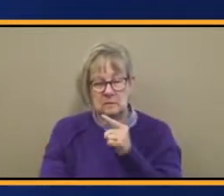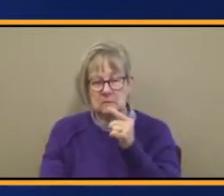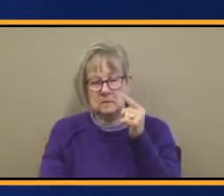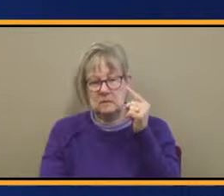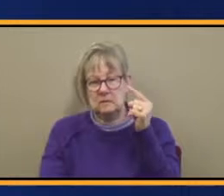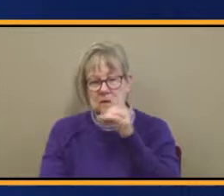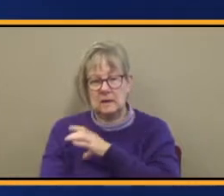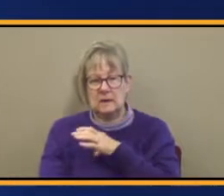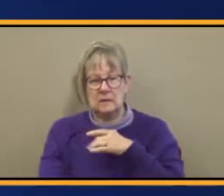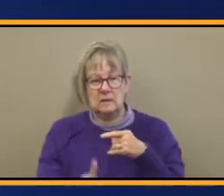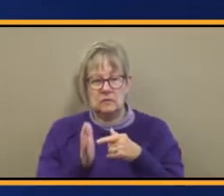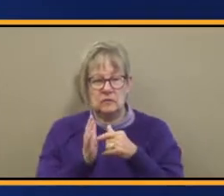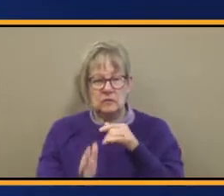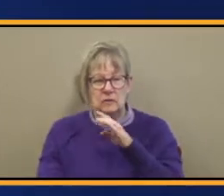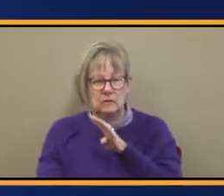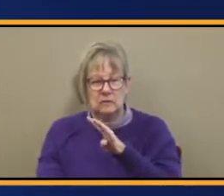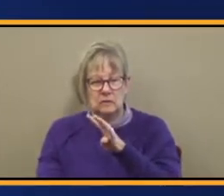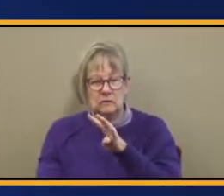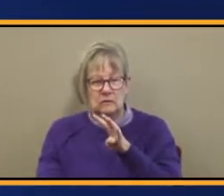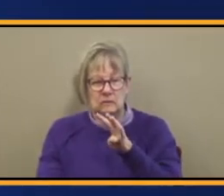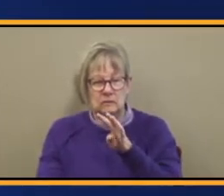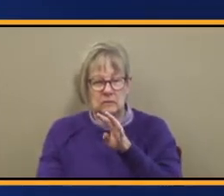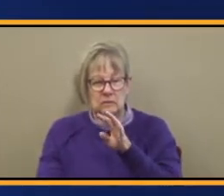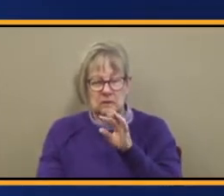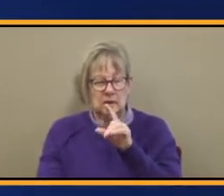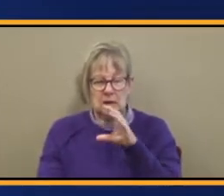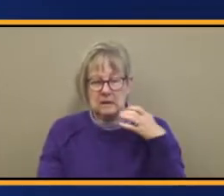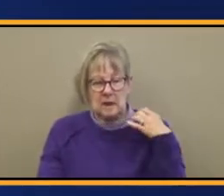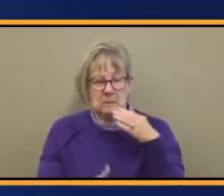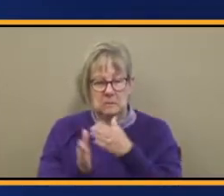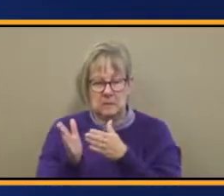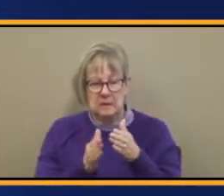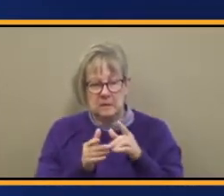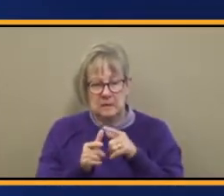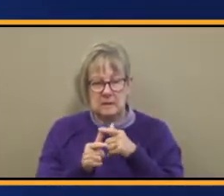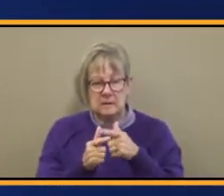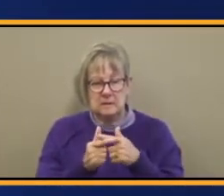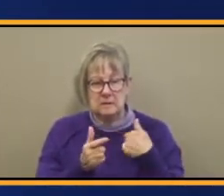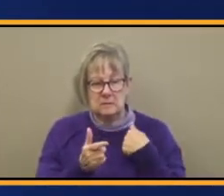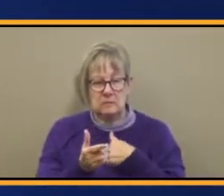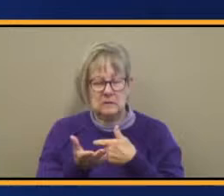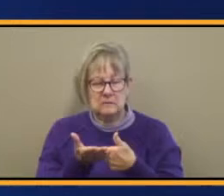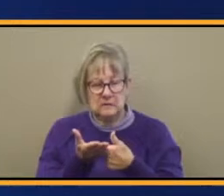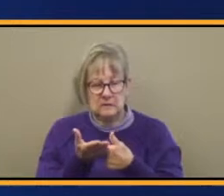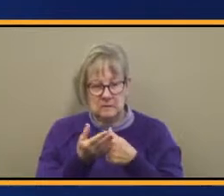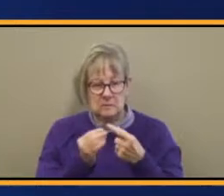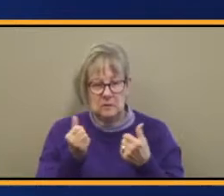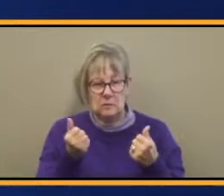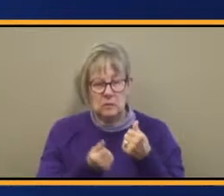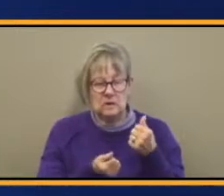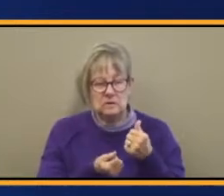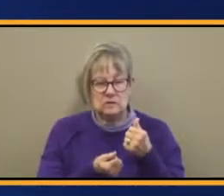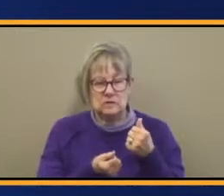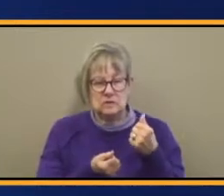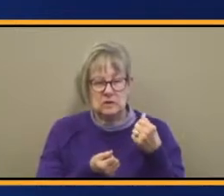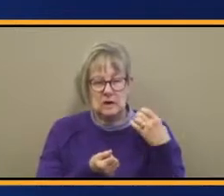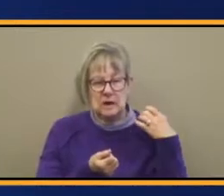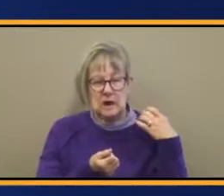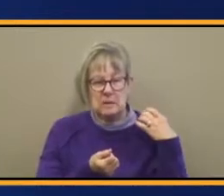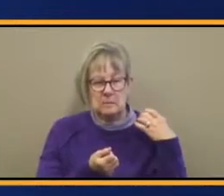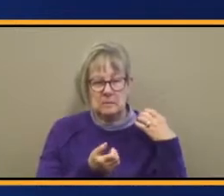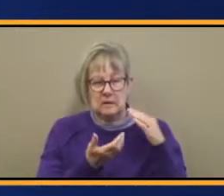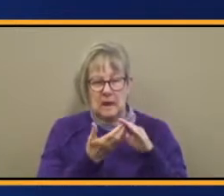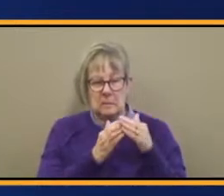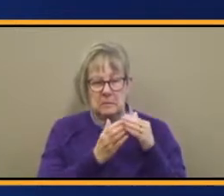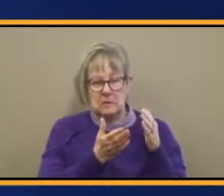the 2019-2020 capital plan or whatever it be. And then we'd have a discussion about which capital plans are necessary to